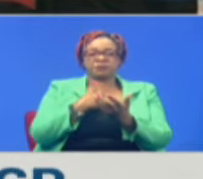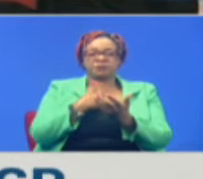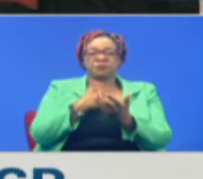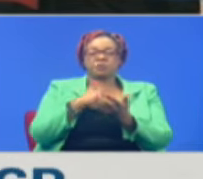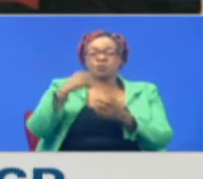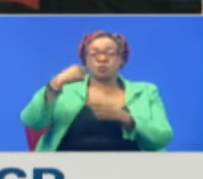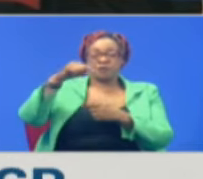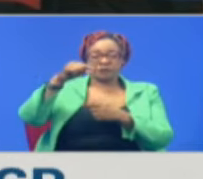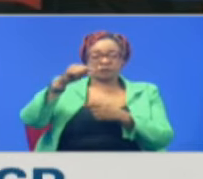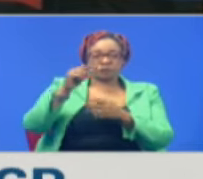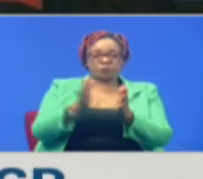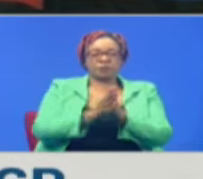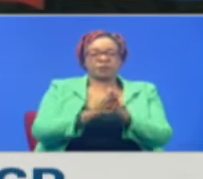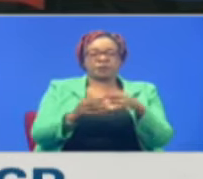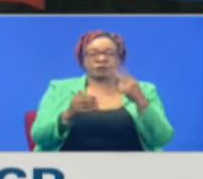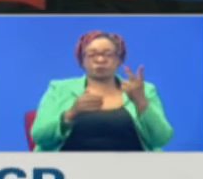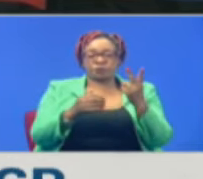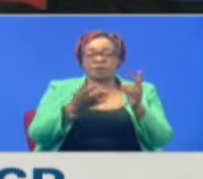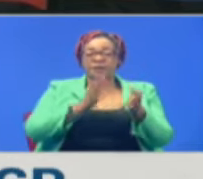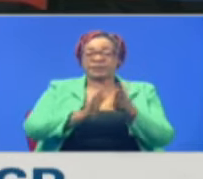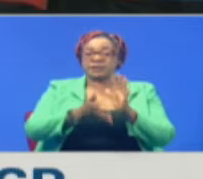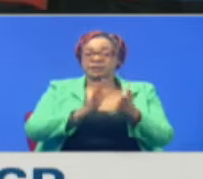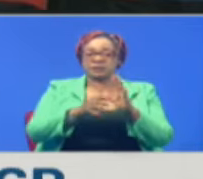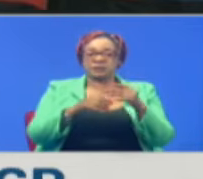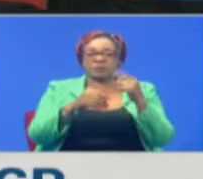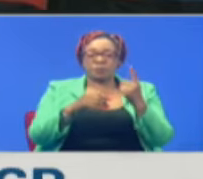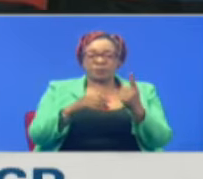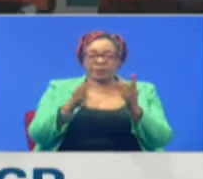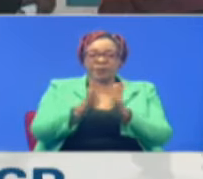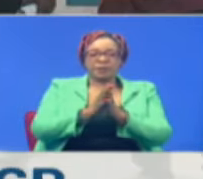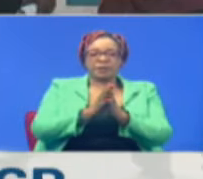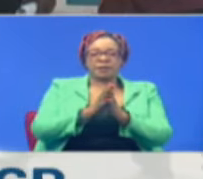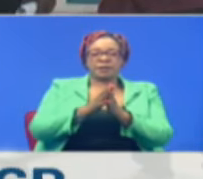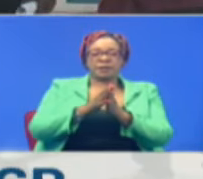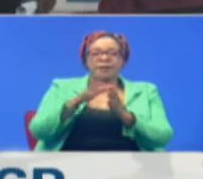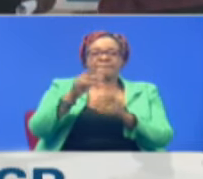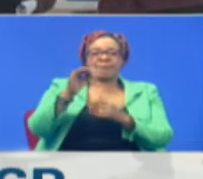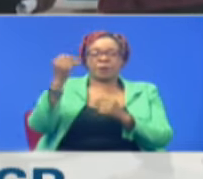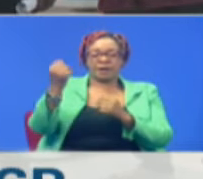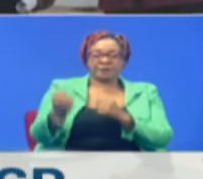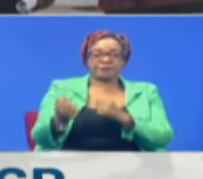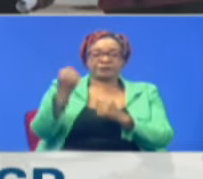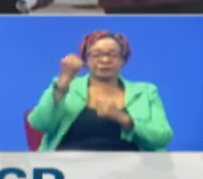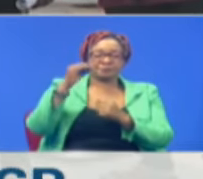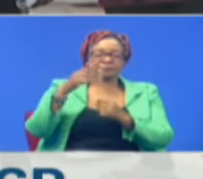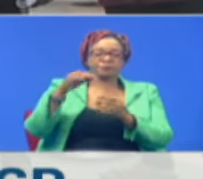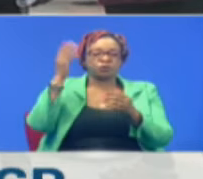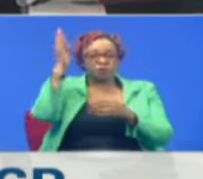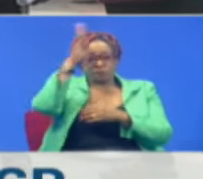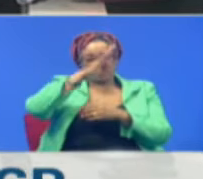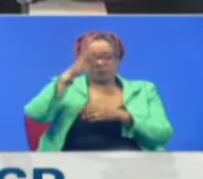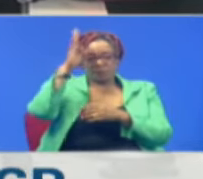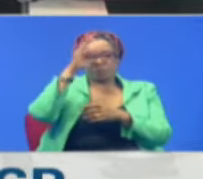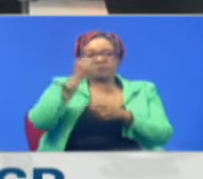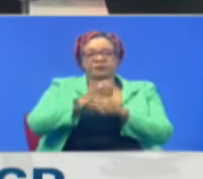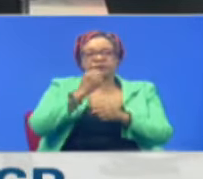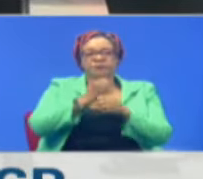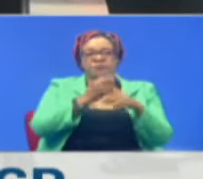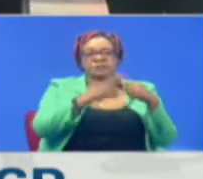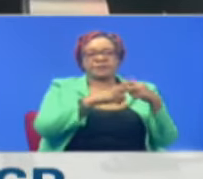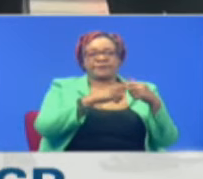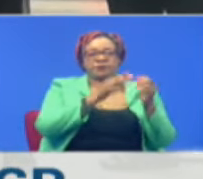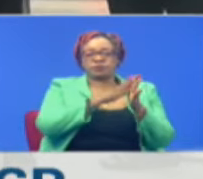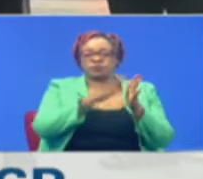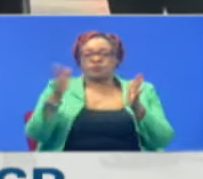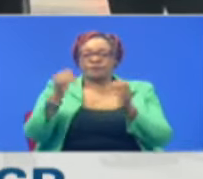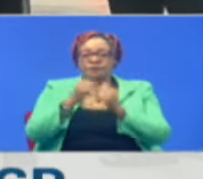qualification slots, with 2 in athletics, 1 in rowing, and 1 in powerlifting. The Dubai qualifiers will be held from 7th 11th to 14th February,